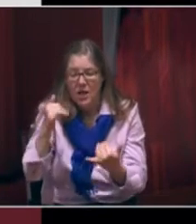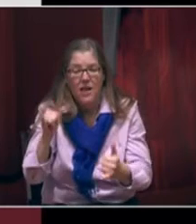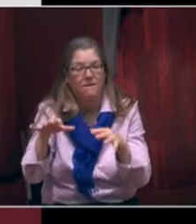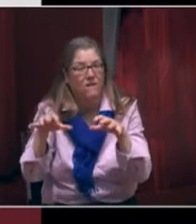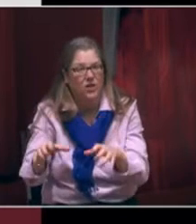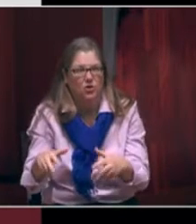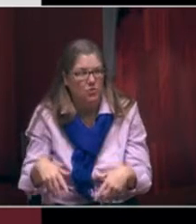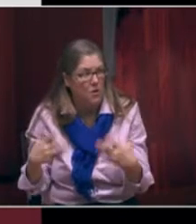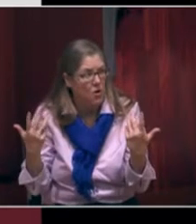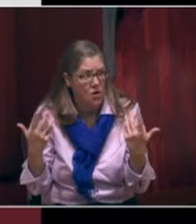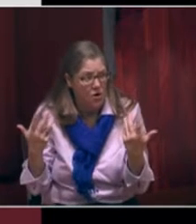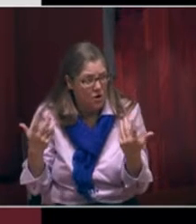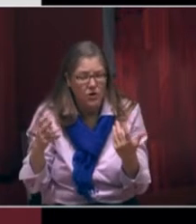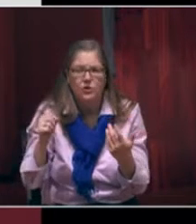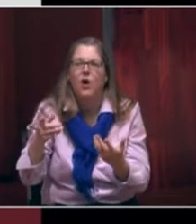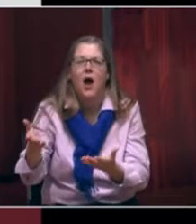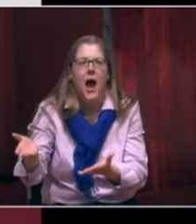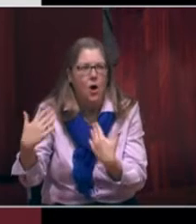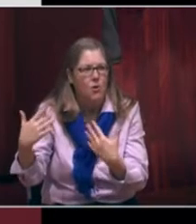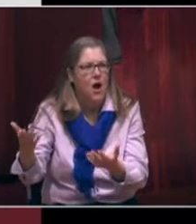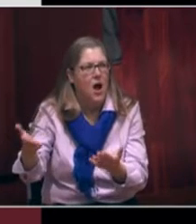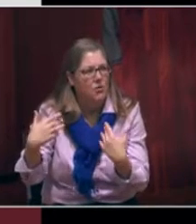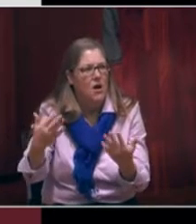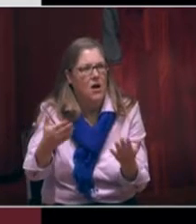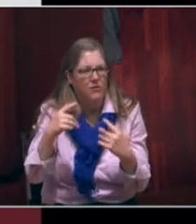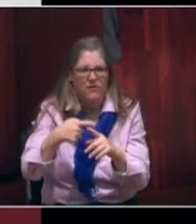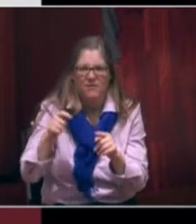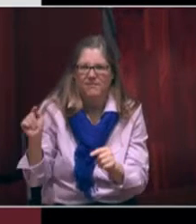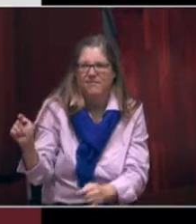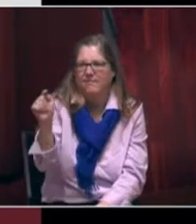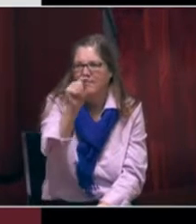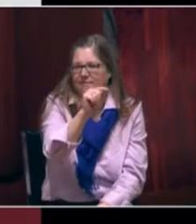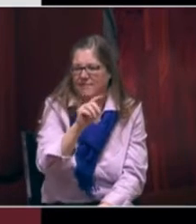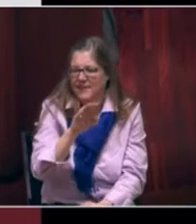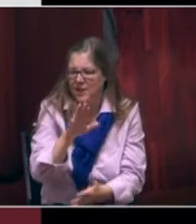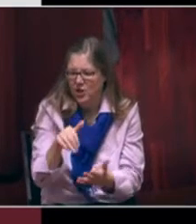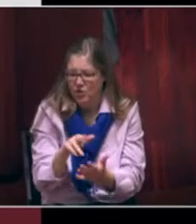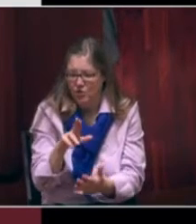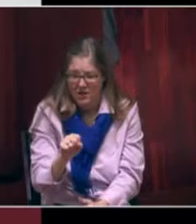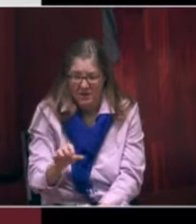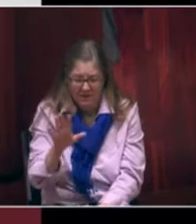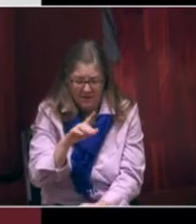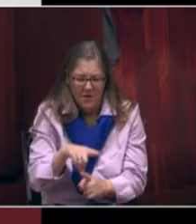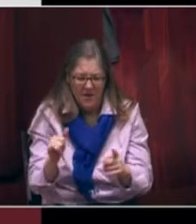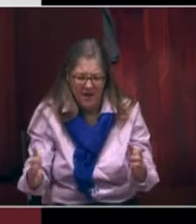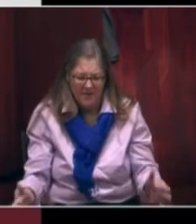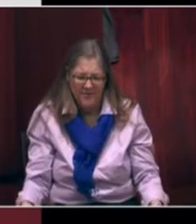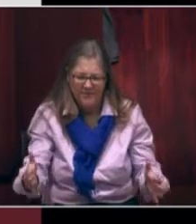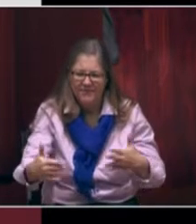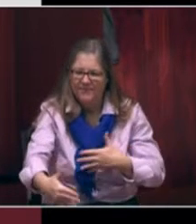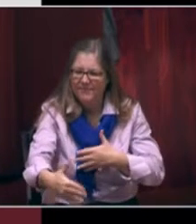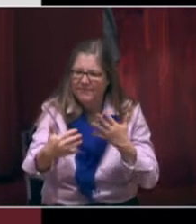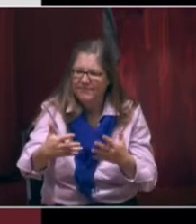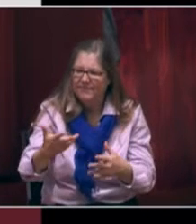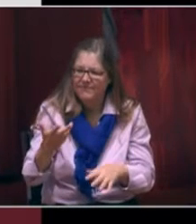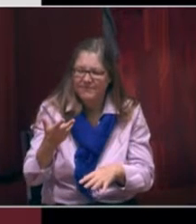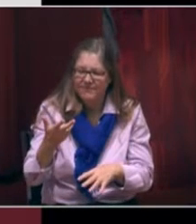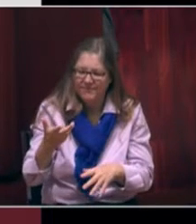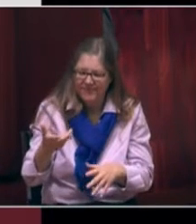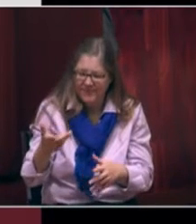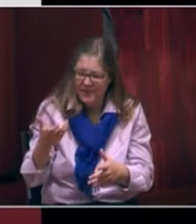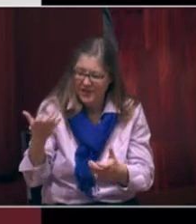are lifting, so the records are coming out of those record centers. But it's the palletized record centers, it's the records that receive